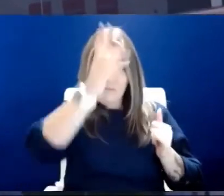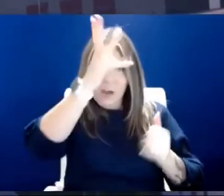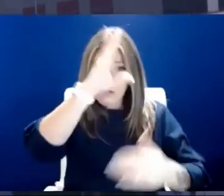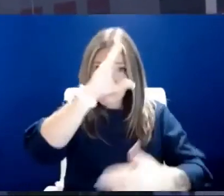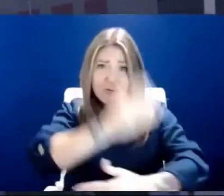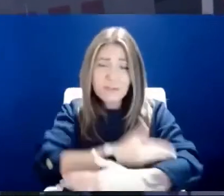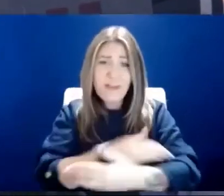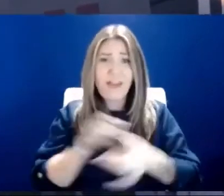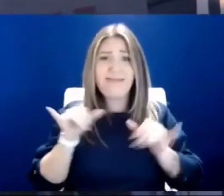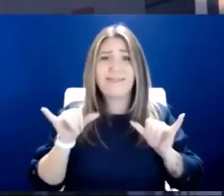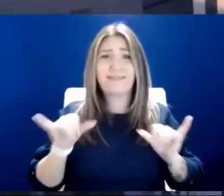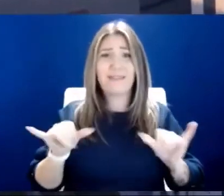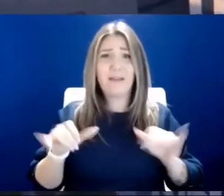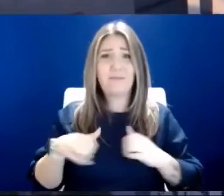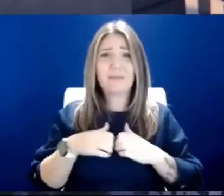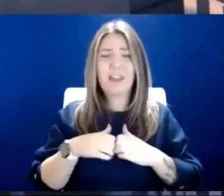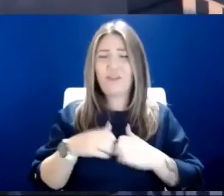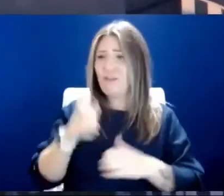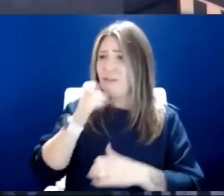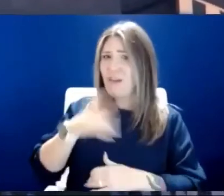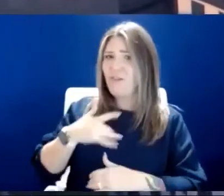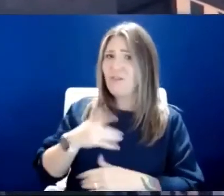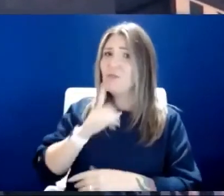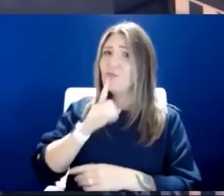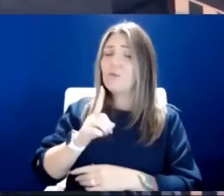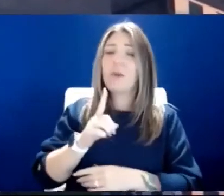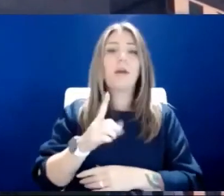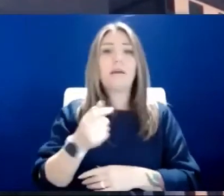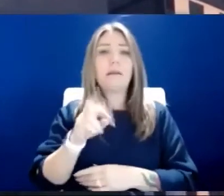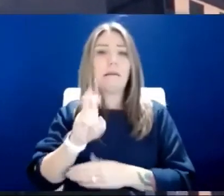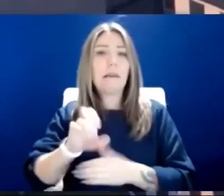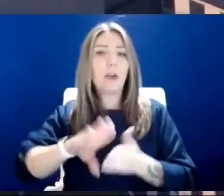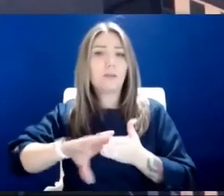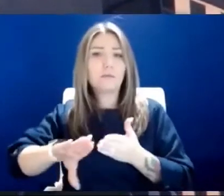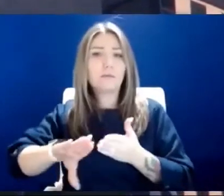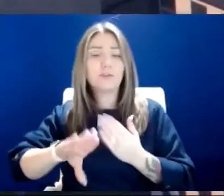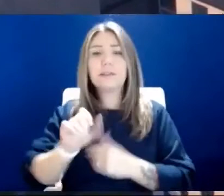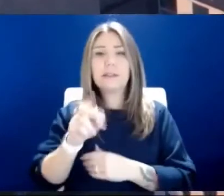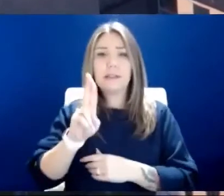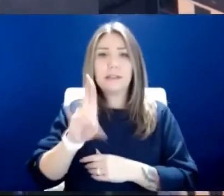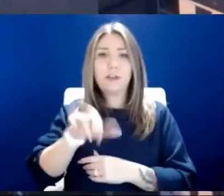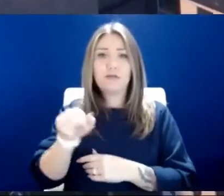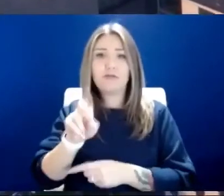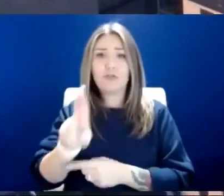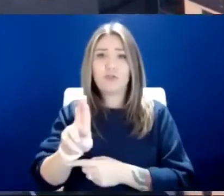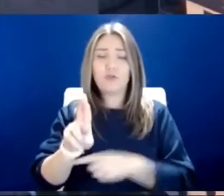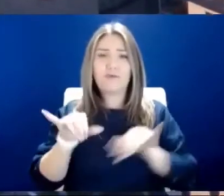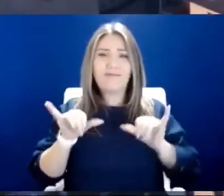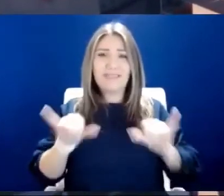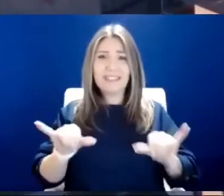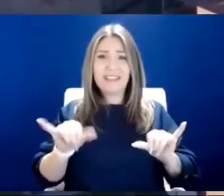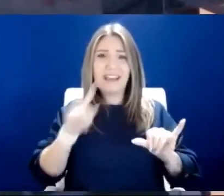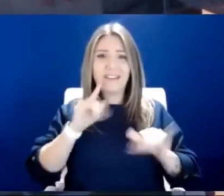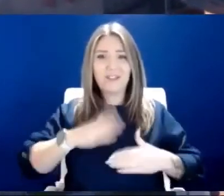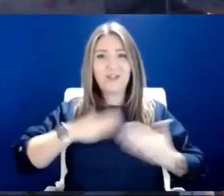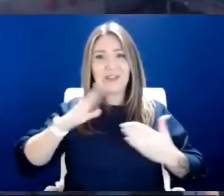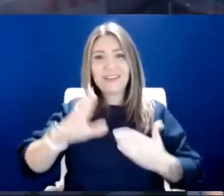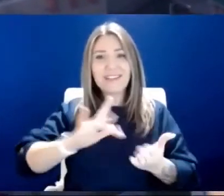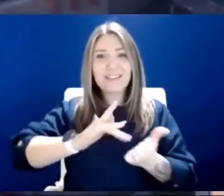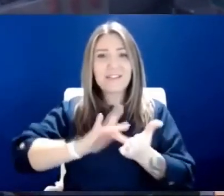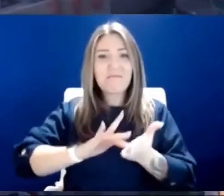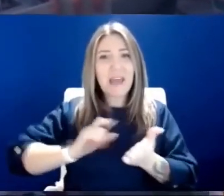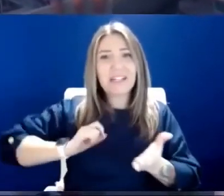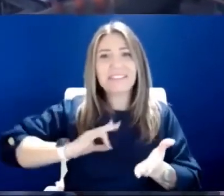feel real. Gary was finally discharged and Gary Jr. stayed behind, bringing joy to his medical staff every day with his quick